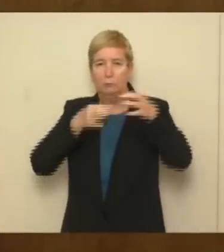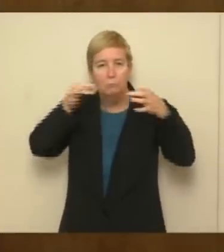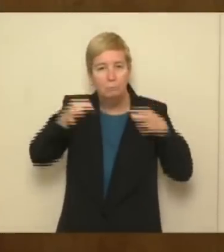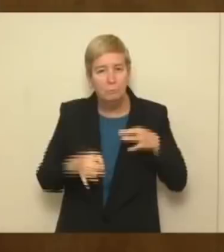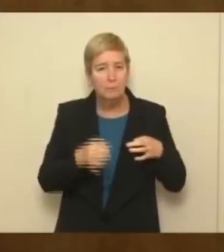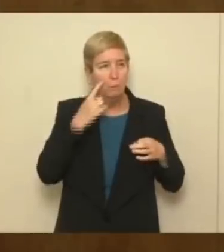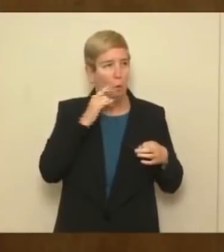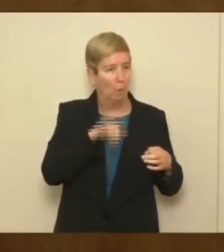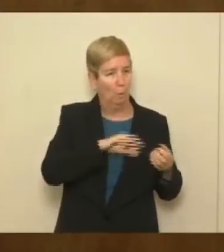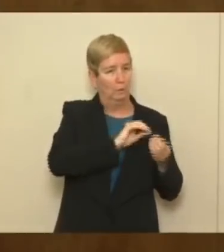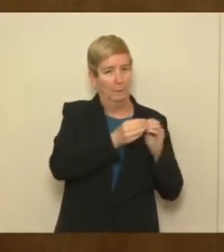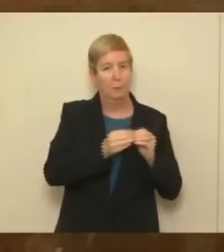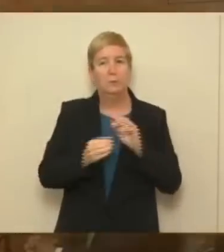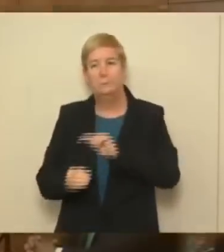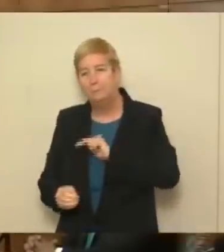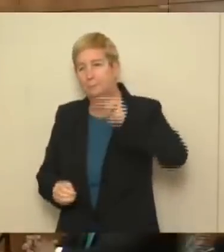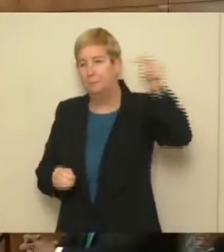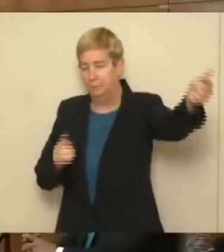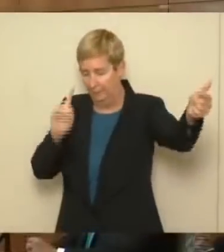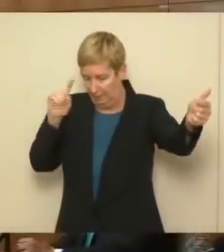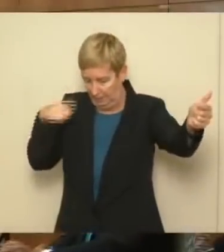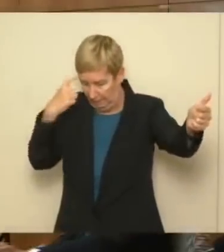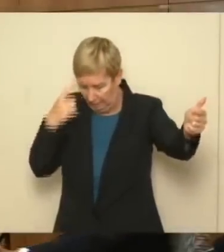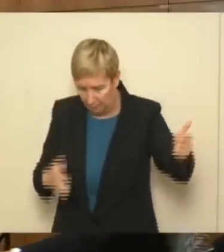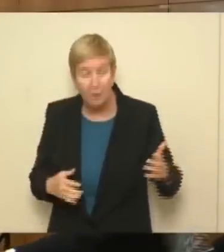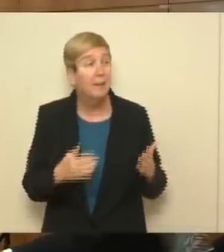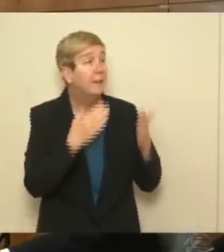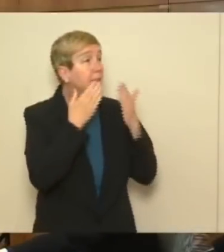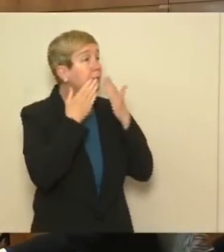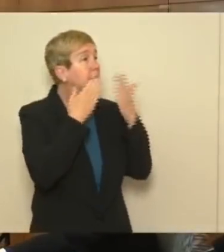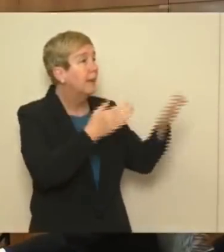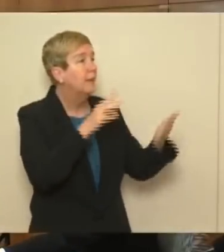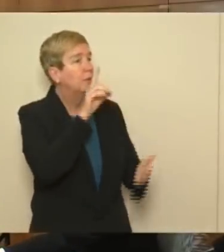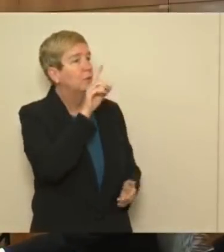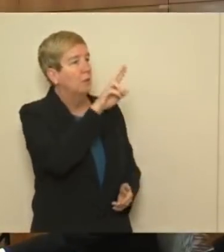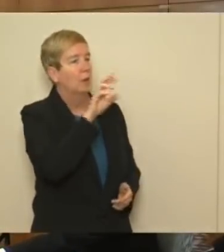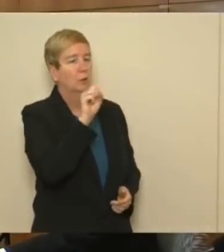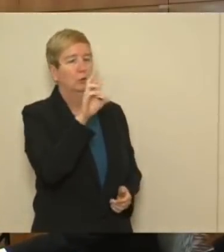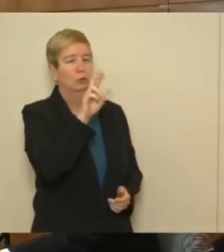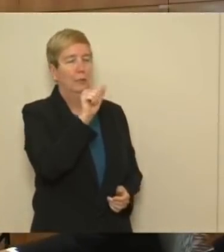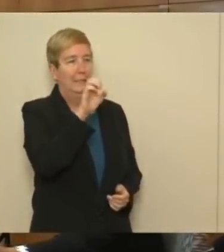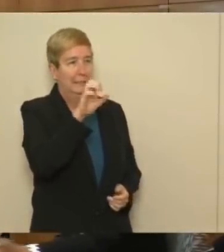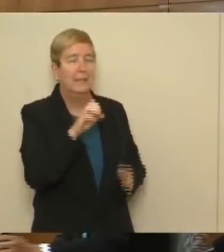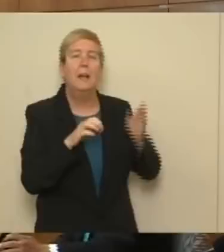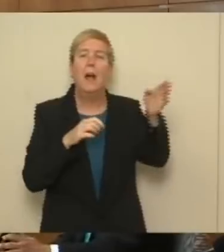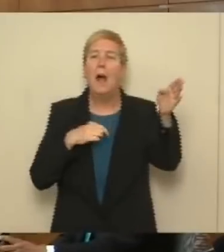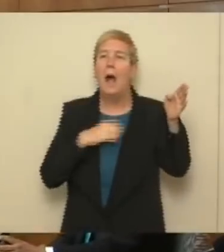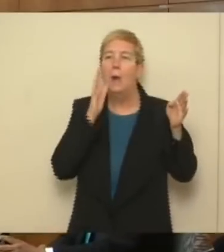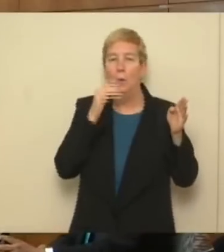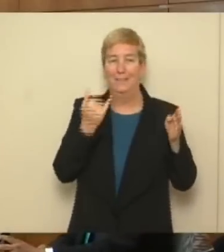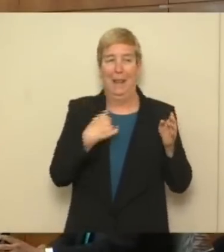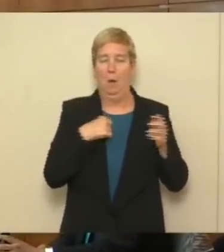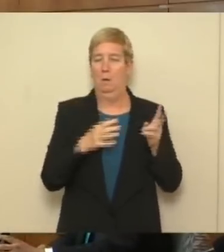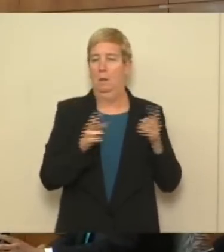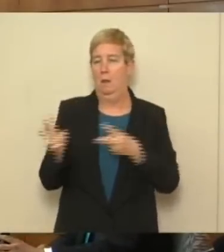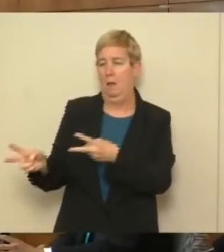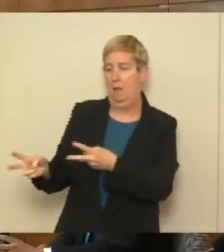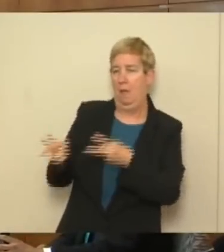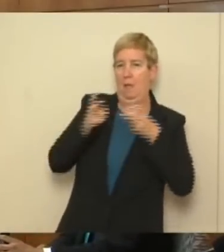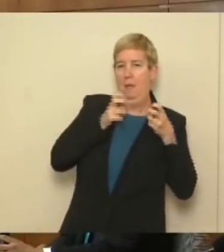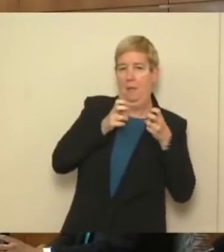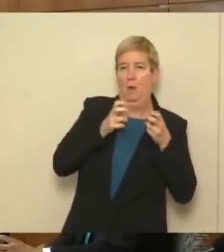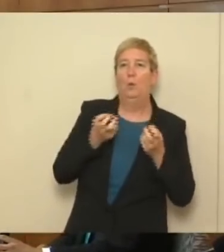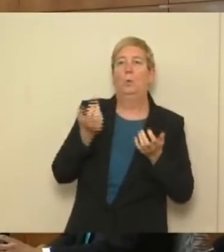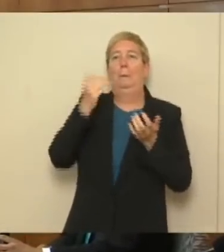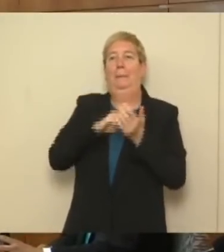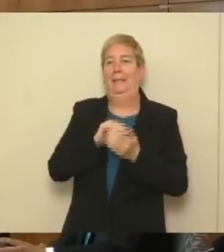you. All right. Thank you, Dr. Scrace. All right. I'm going to actually repeat some of that because